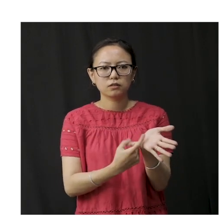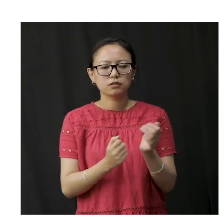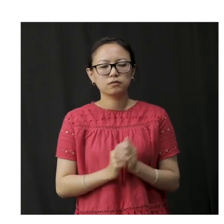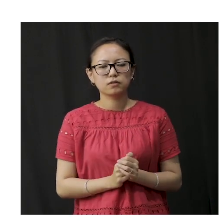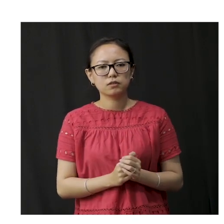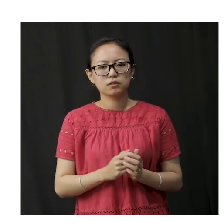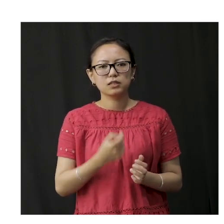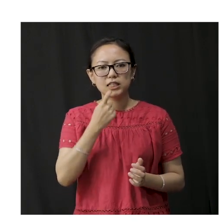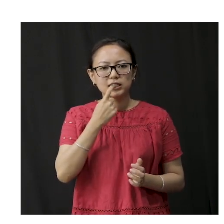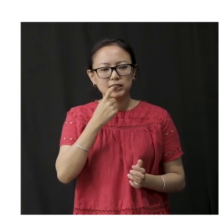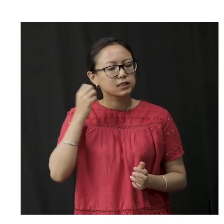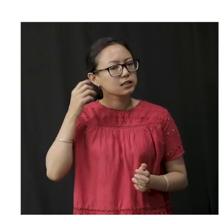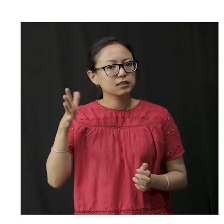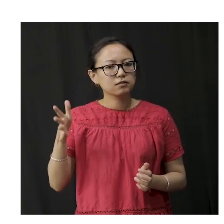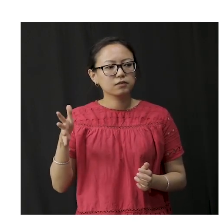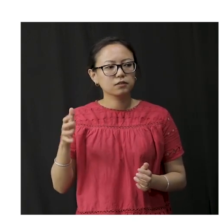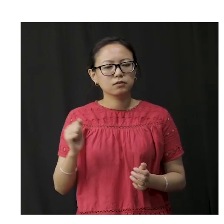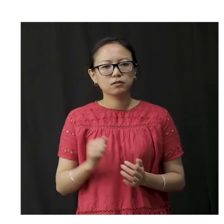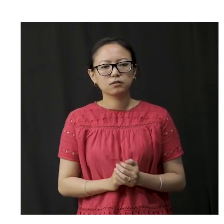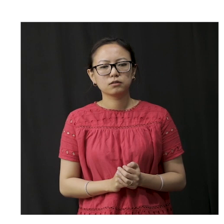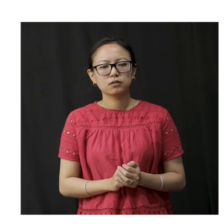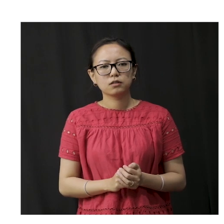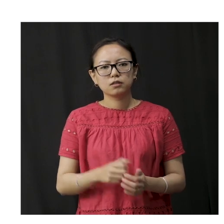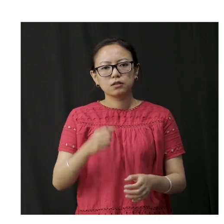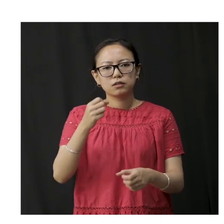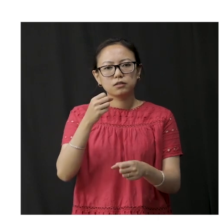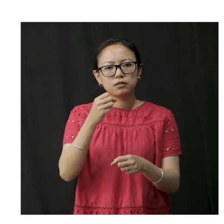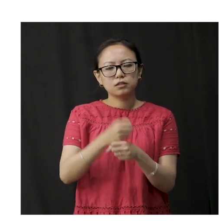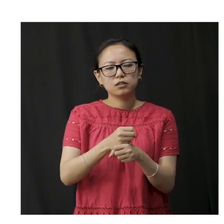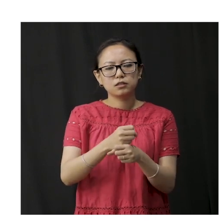SILVER, silver. The next is green.